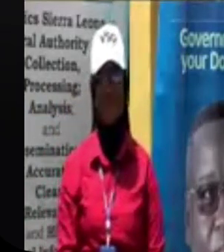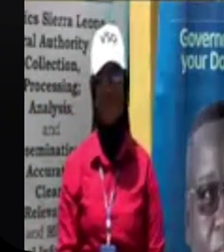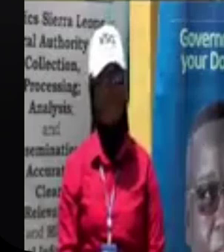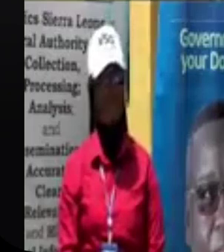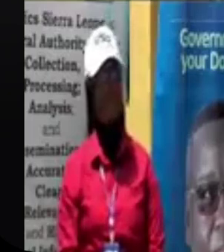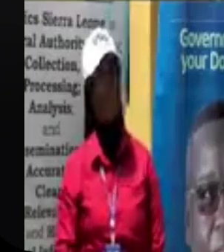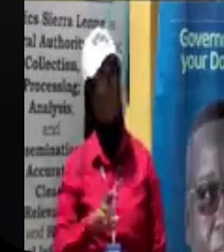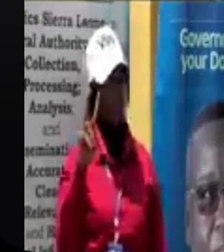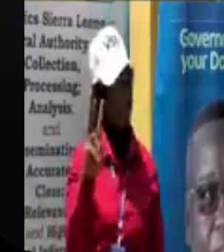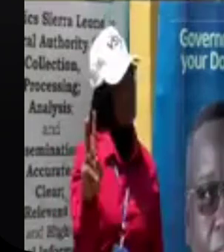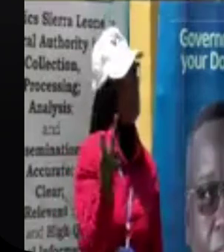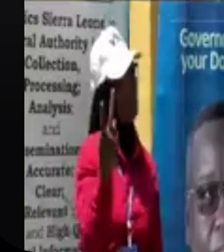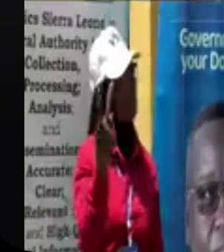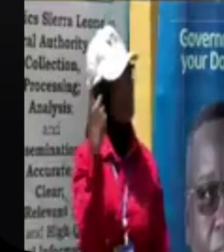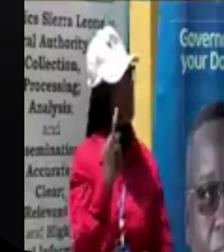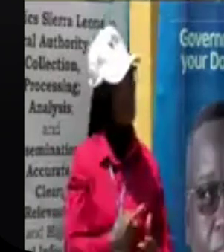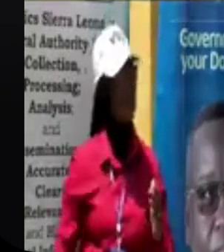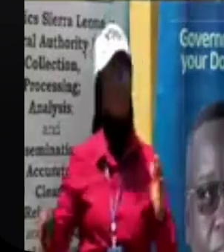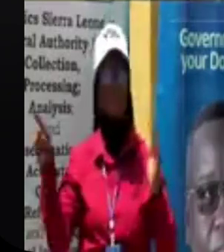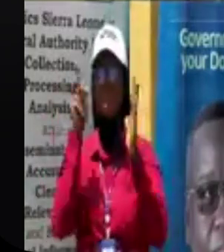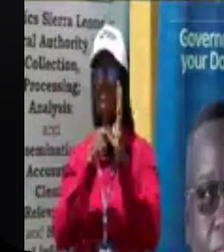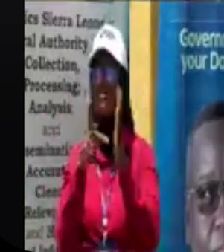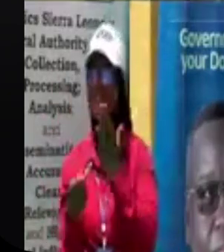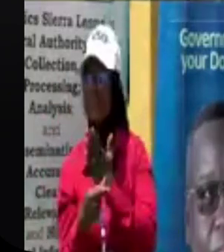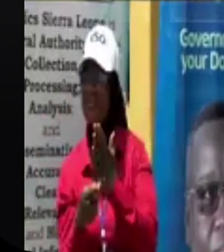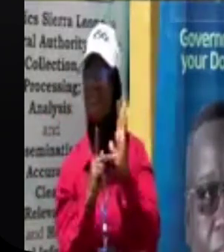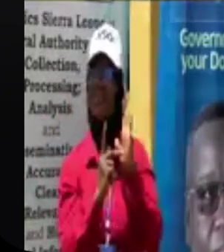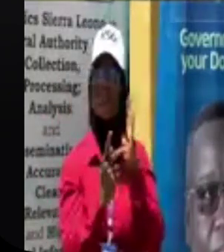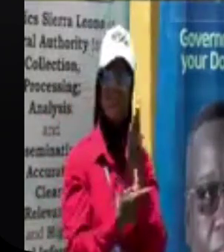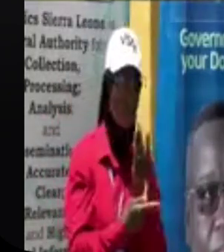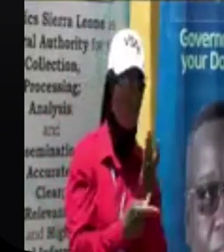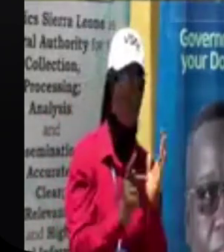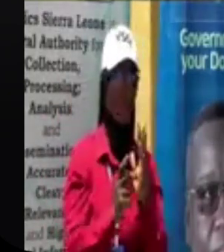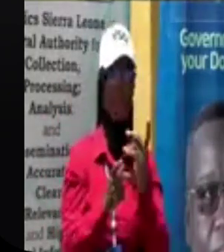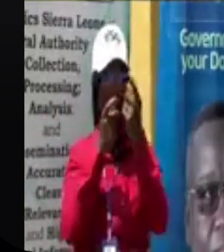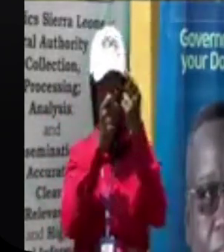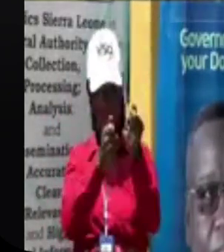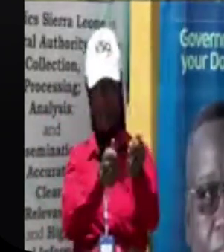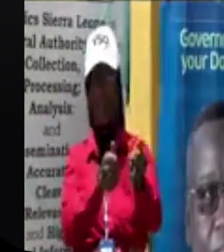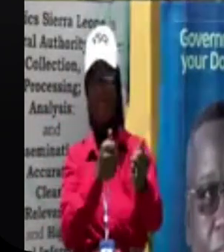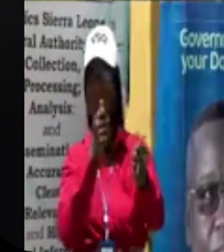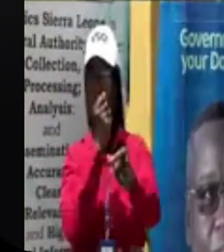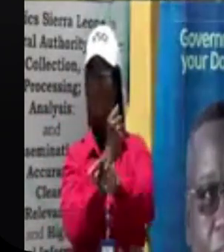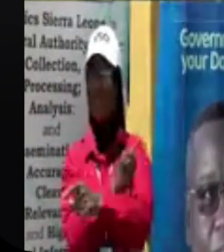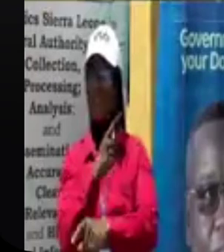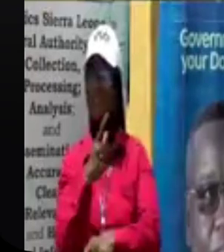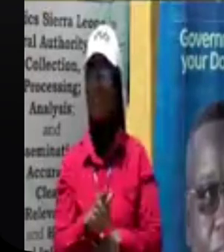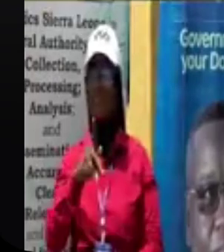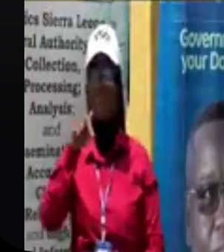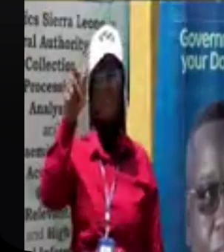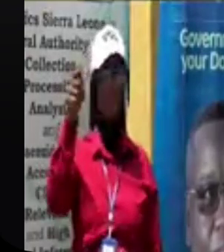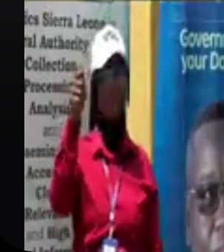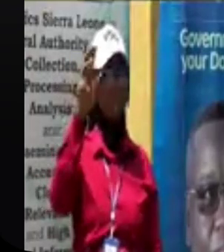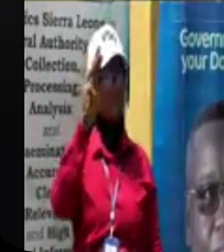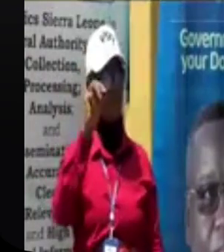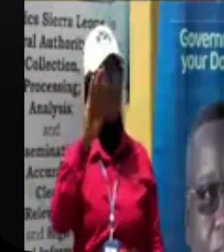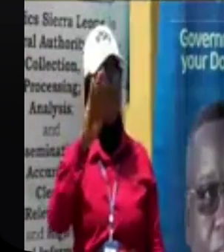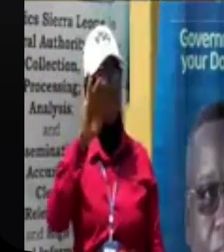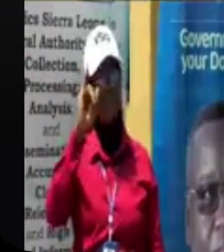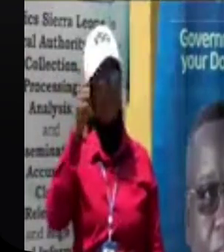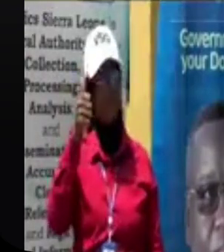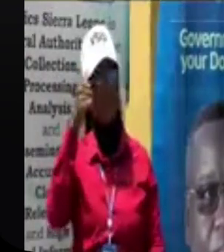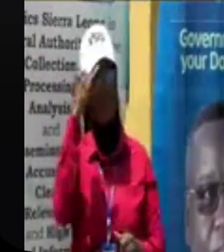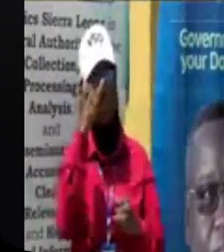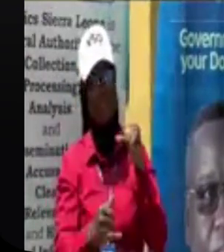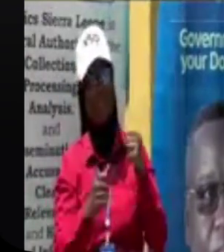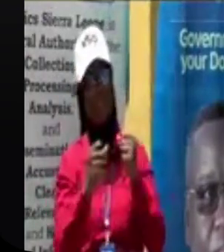Then secondly, what's are the projects them we cover with now the field salon in Kambia district? Because of course we get FSRP last